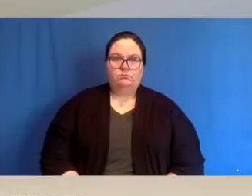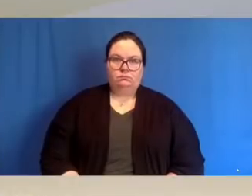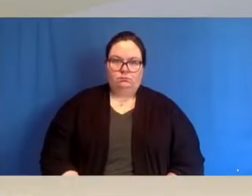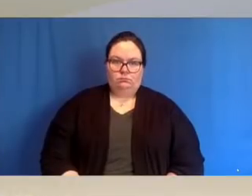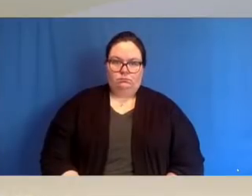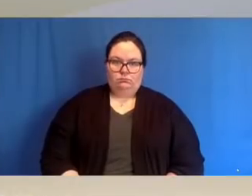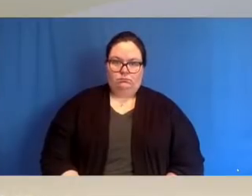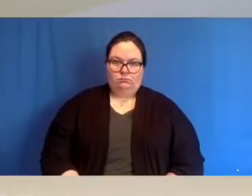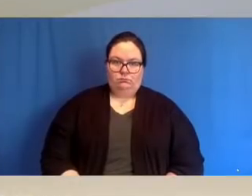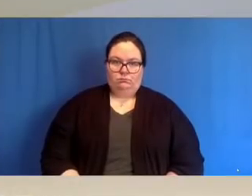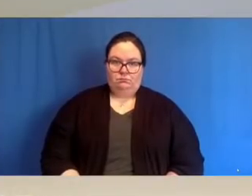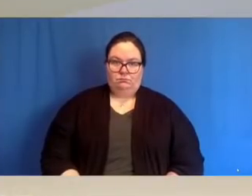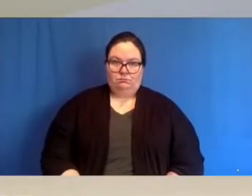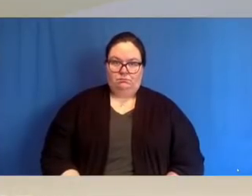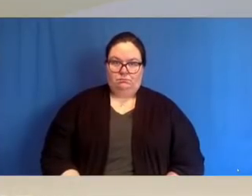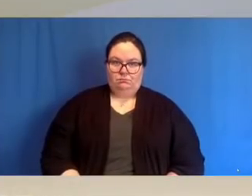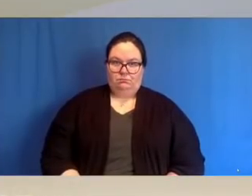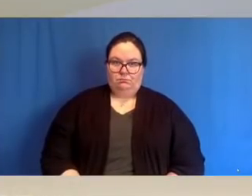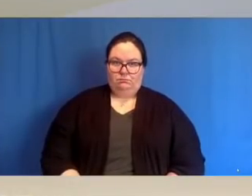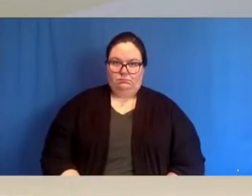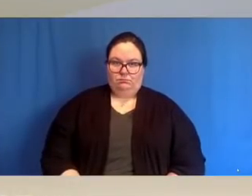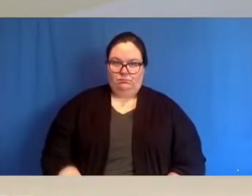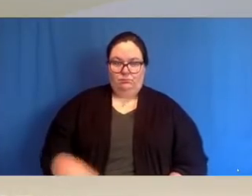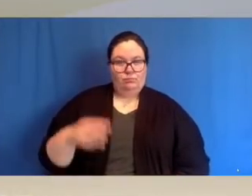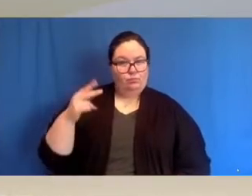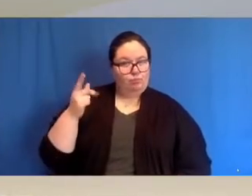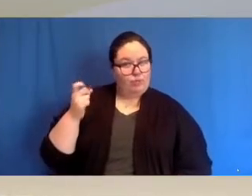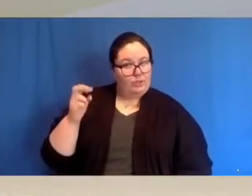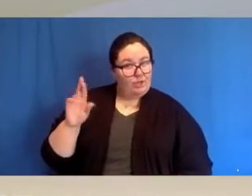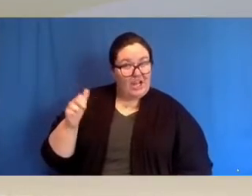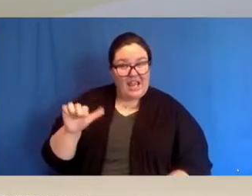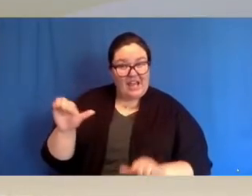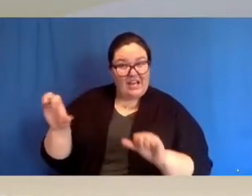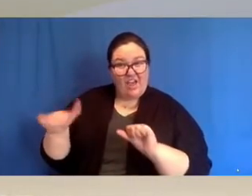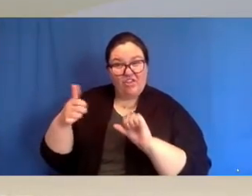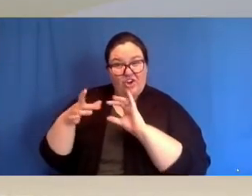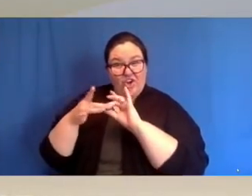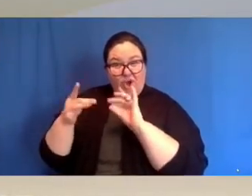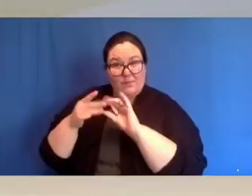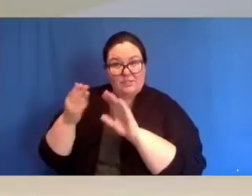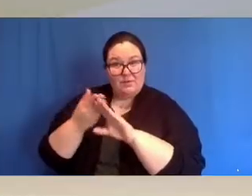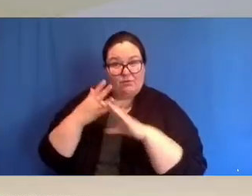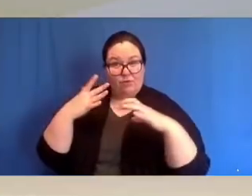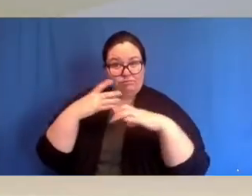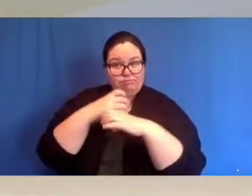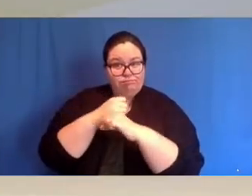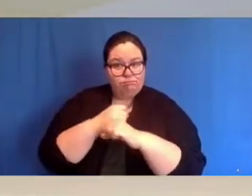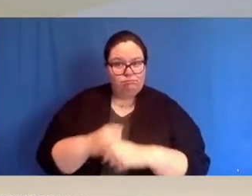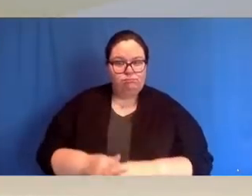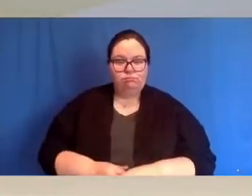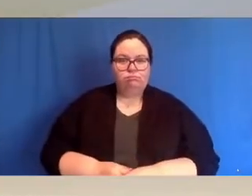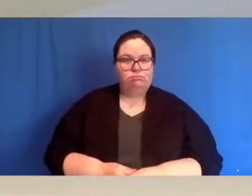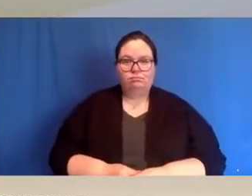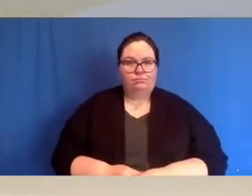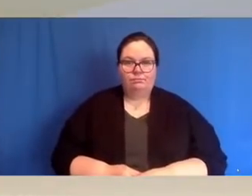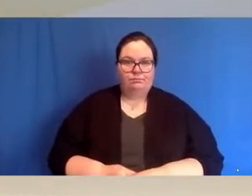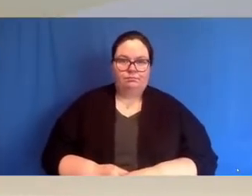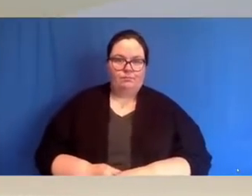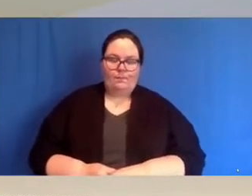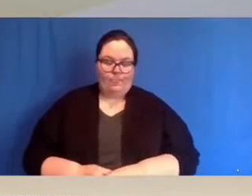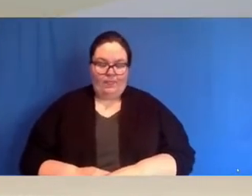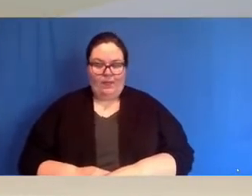Okay, is that? Premier, did you have anything else to add before we? No, I would only add to that